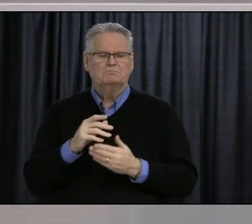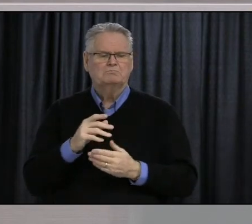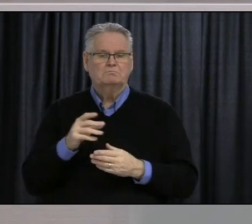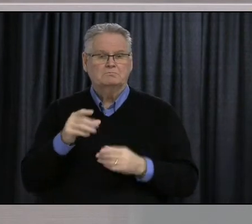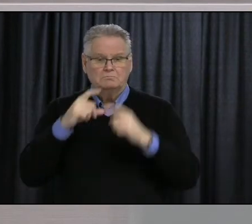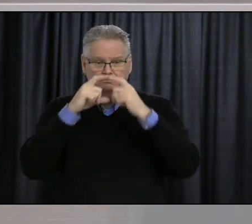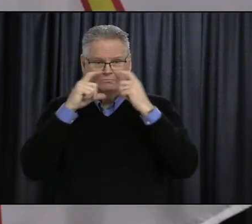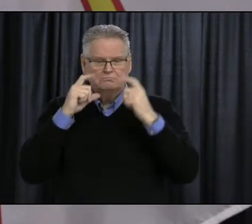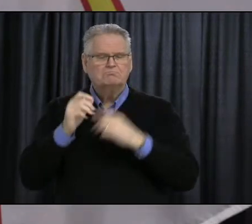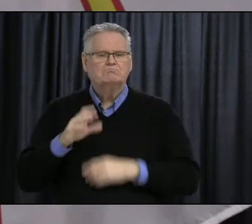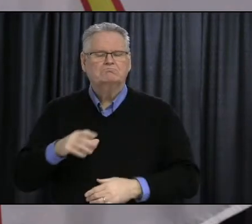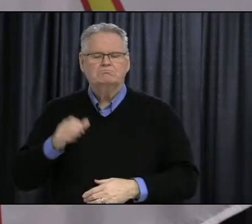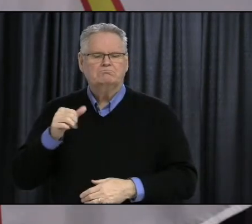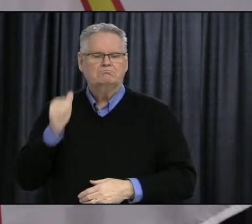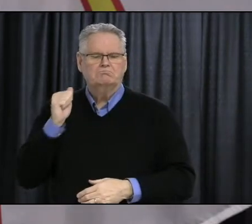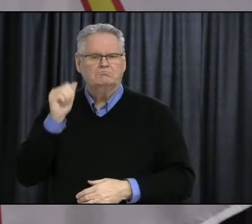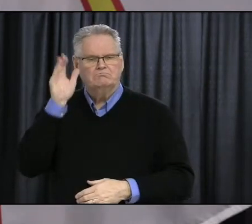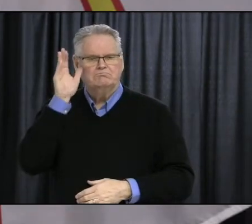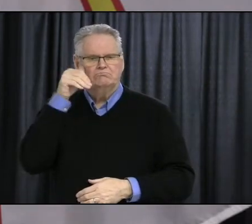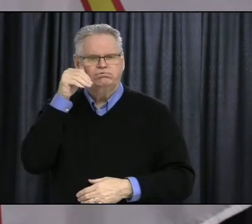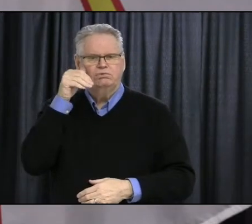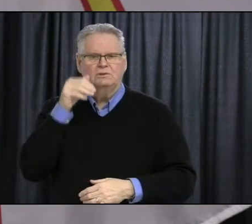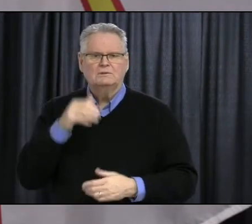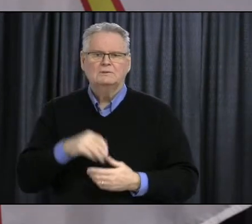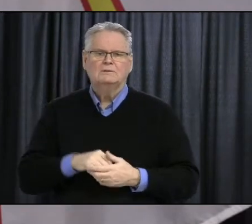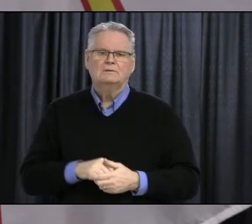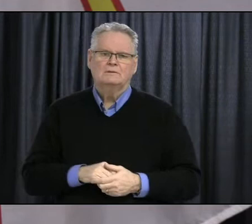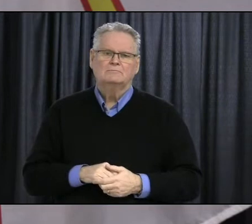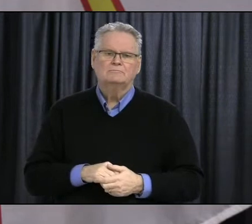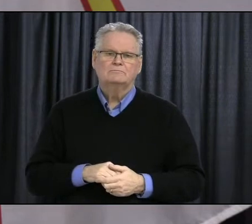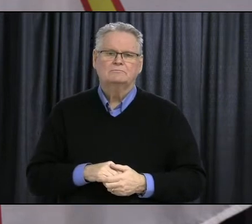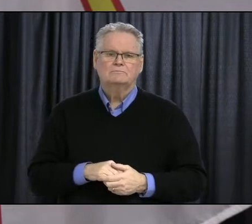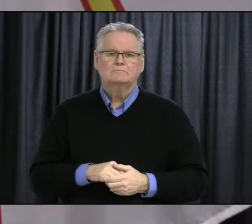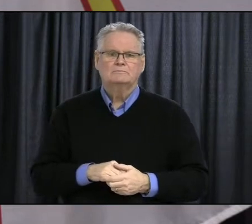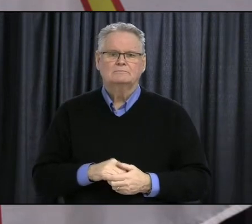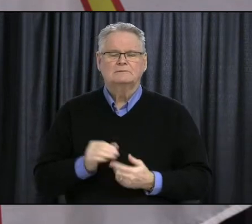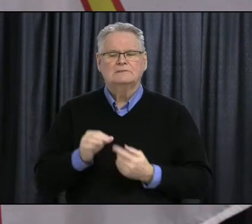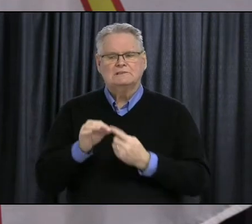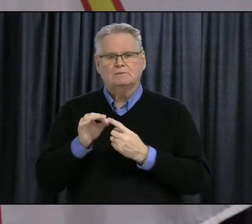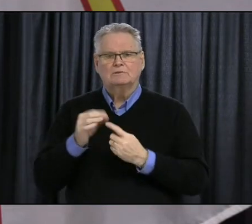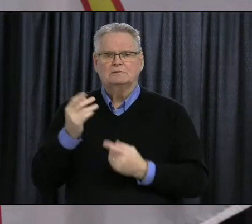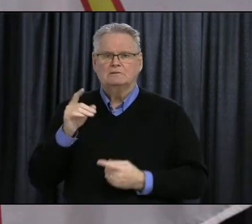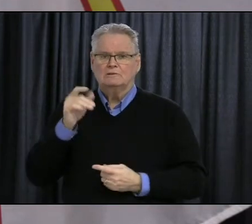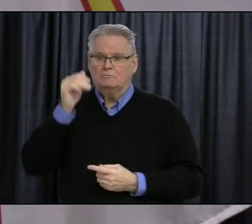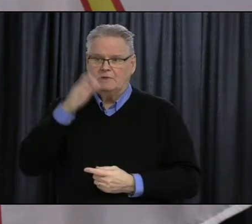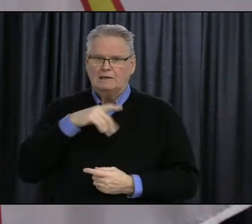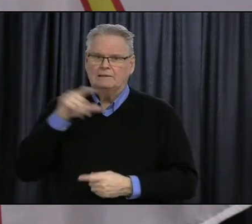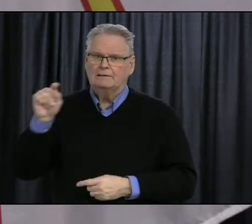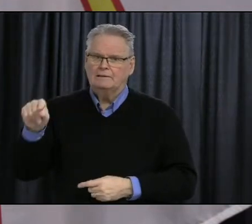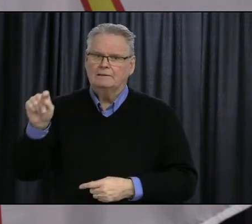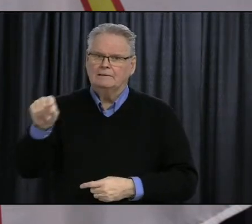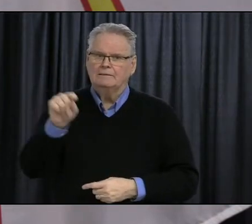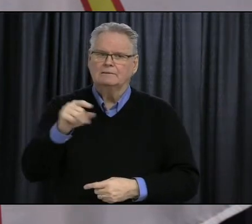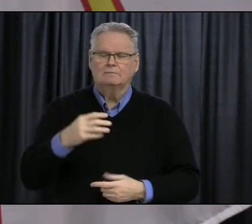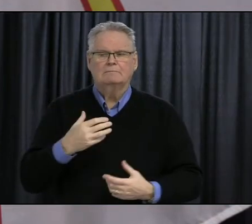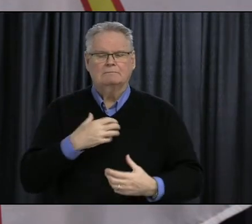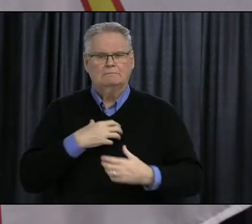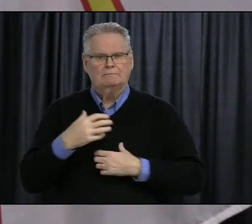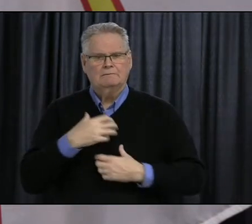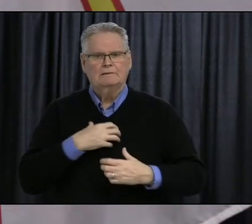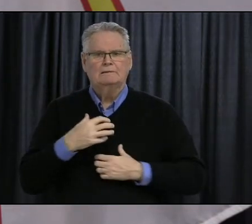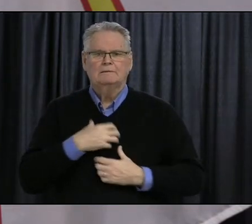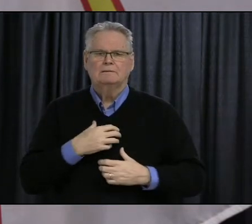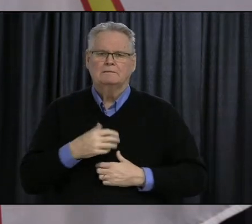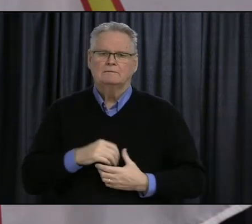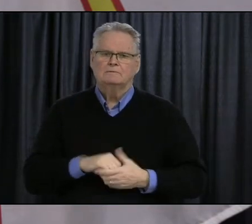to? Well, I mean, the expectation is that you will wear a mask if you don't have a medical contraindication to it,